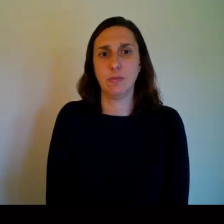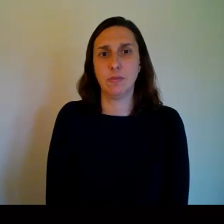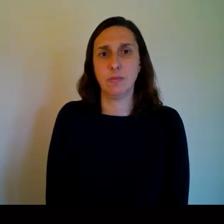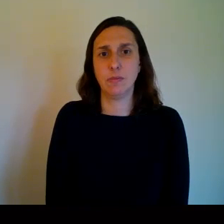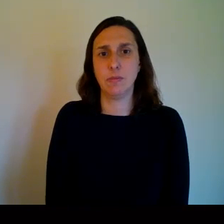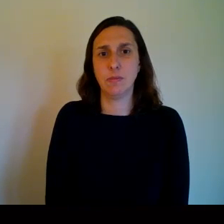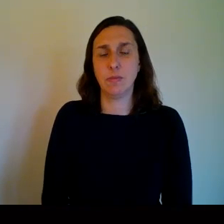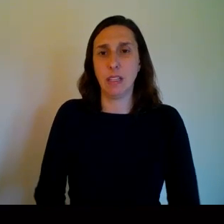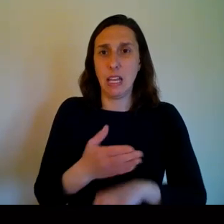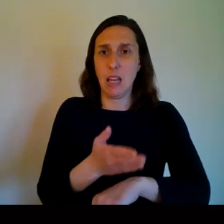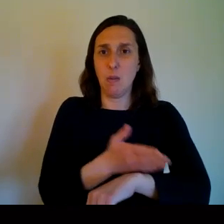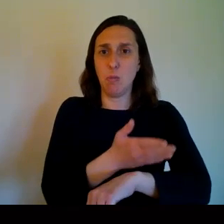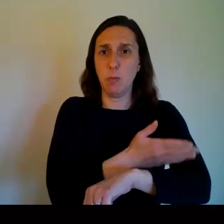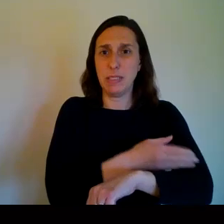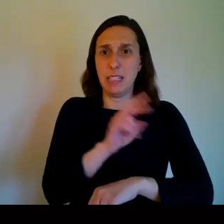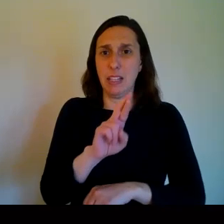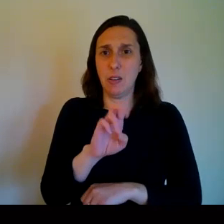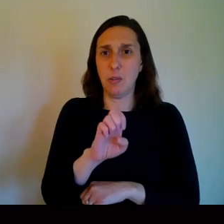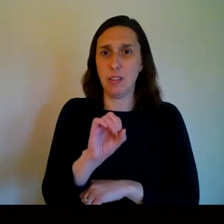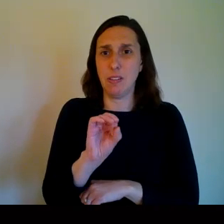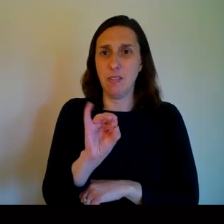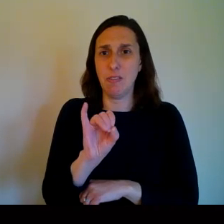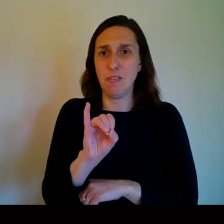Improvements in the refinery process.